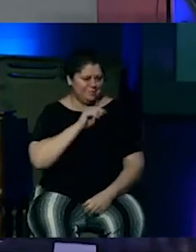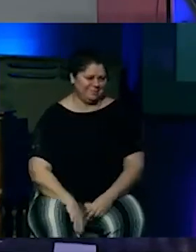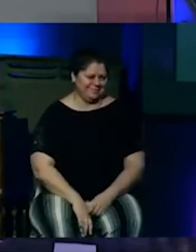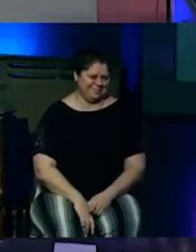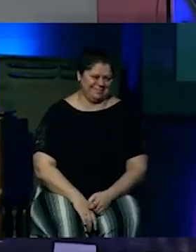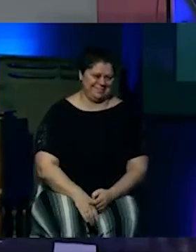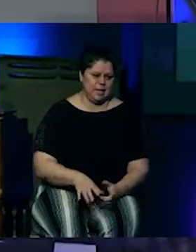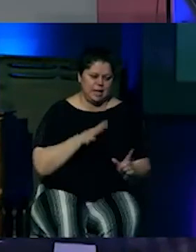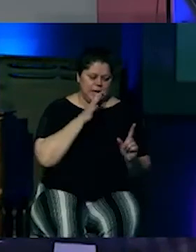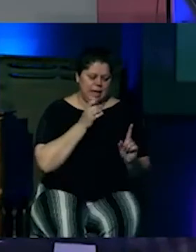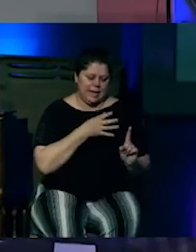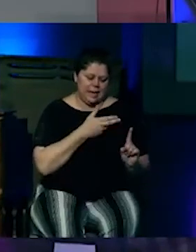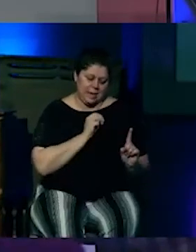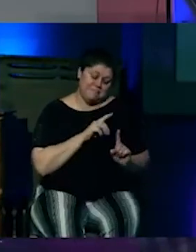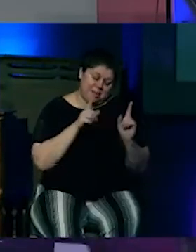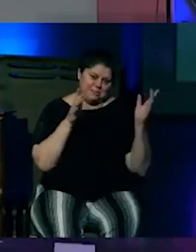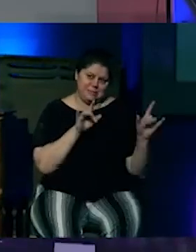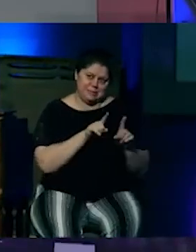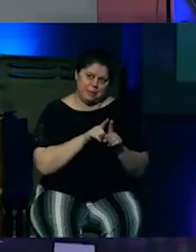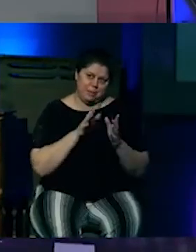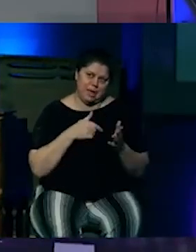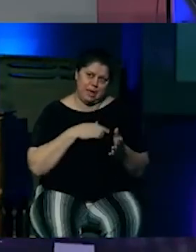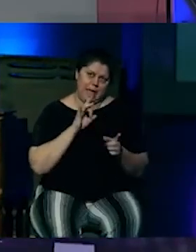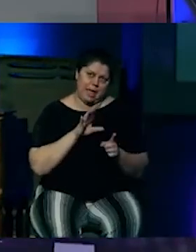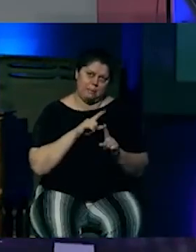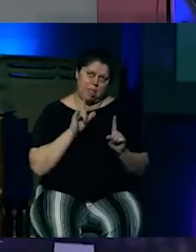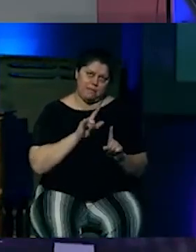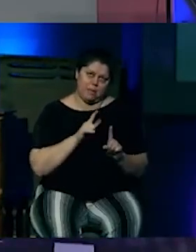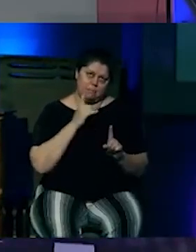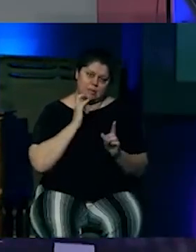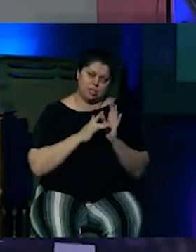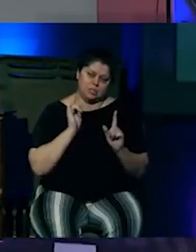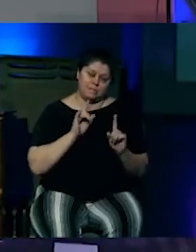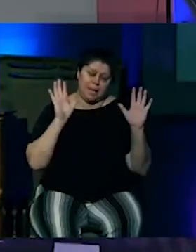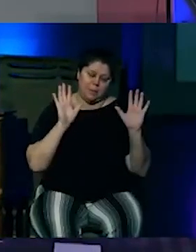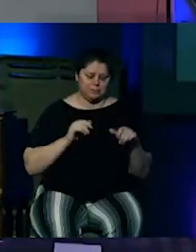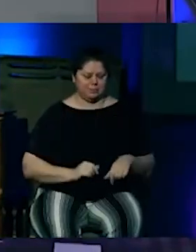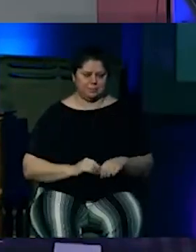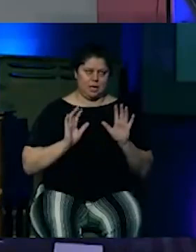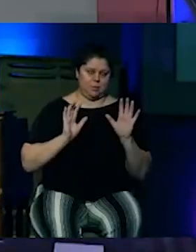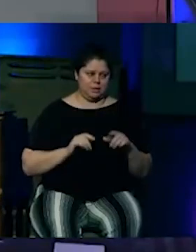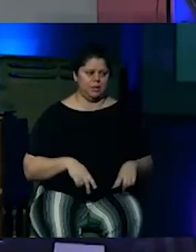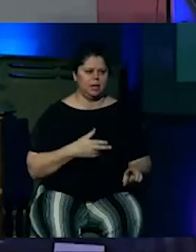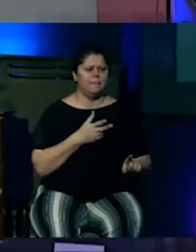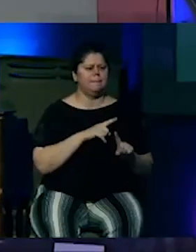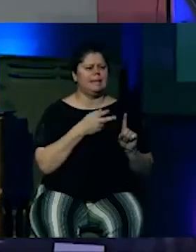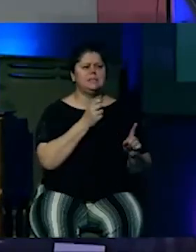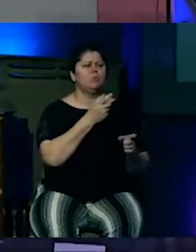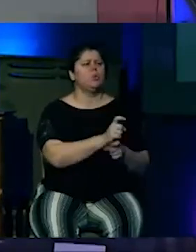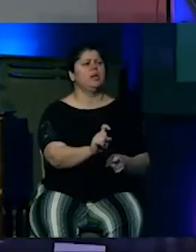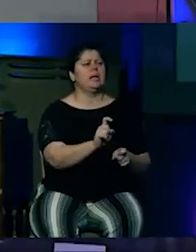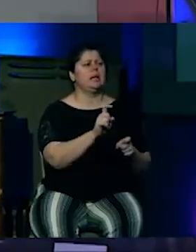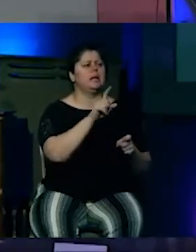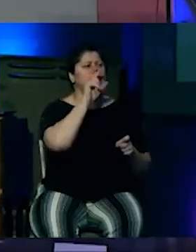Yeah, I hate him, but you know, in the way that I hate people because I love them because Jesus loves them. But okay, he's ruining a place